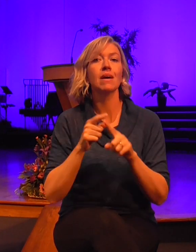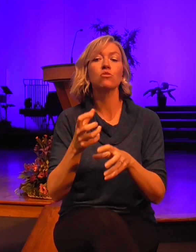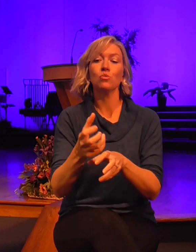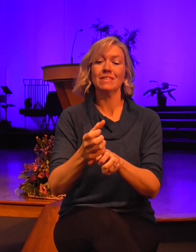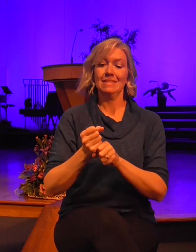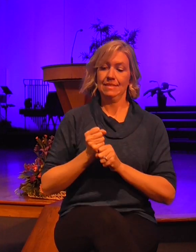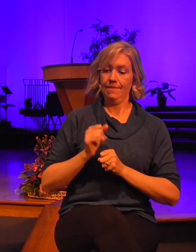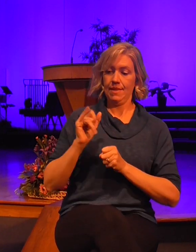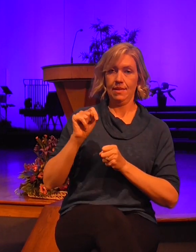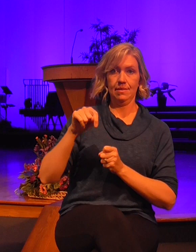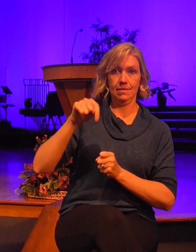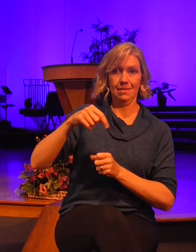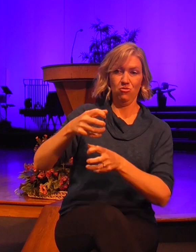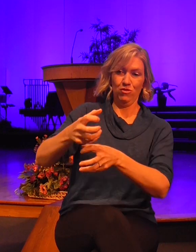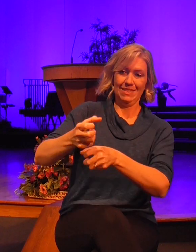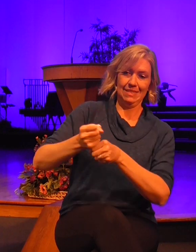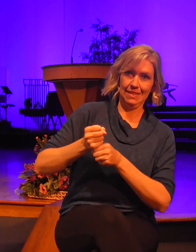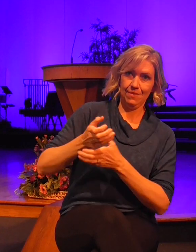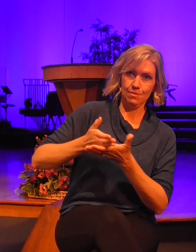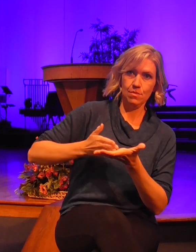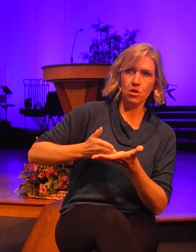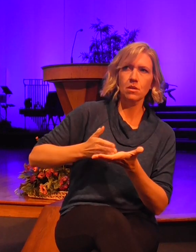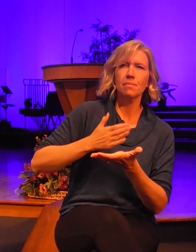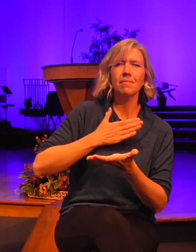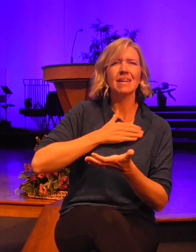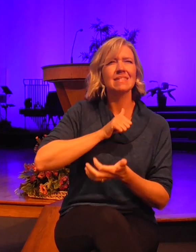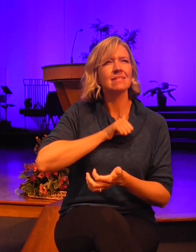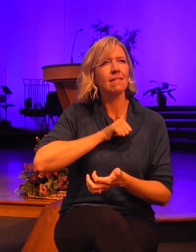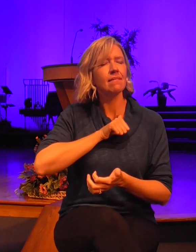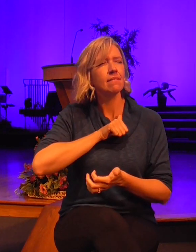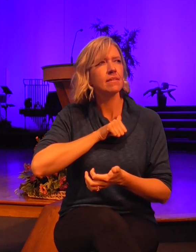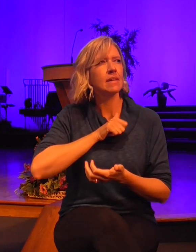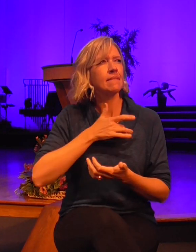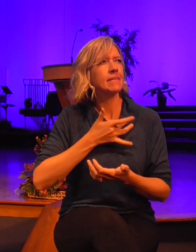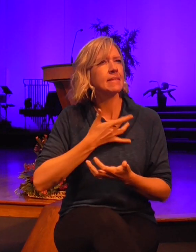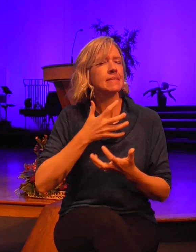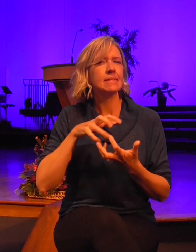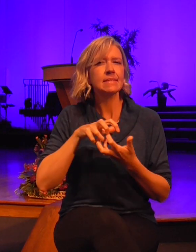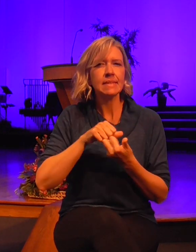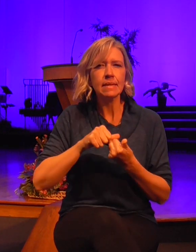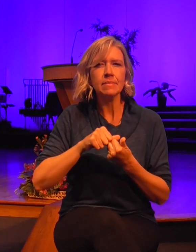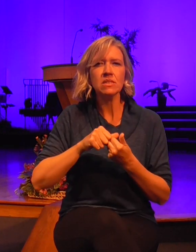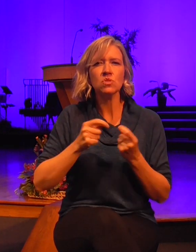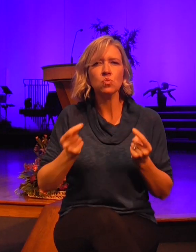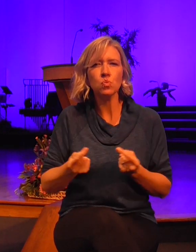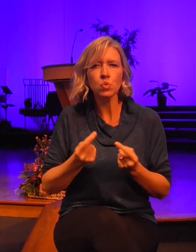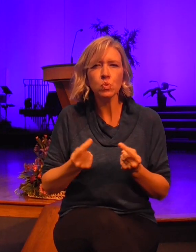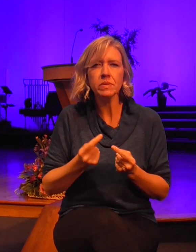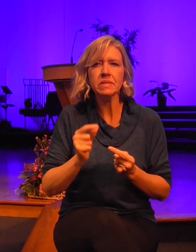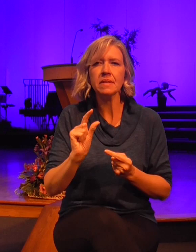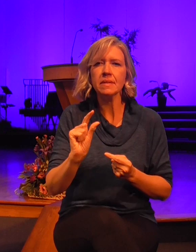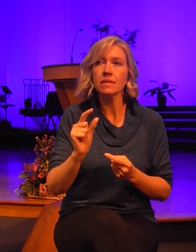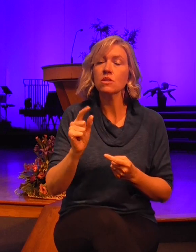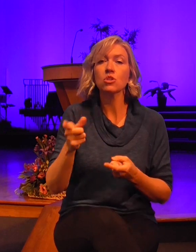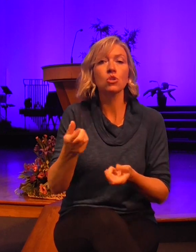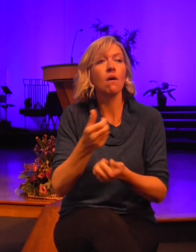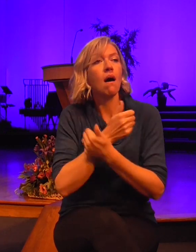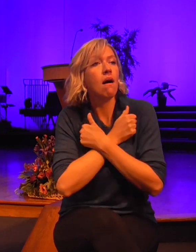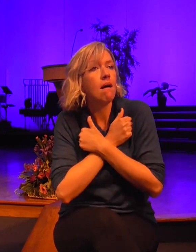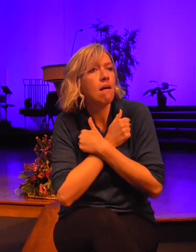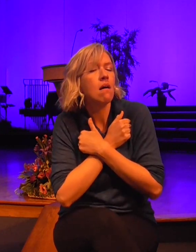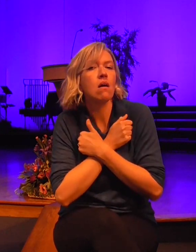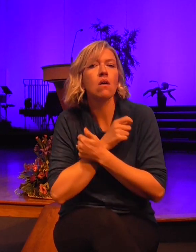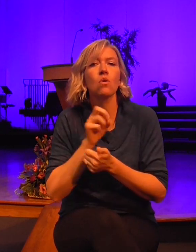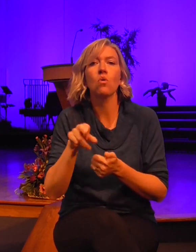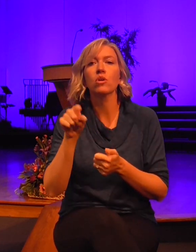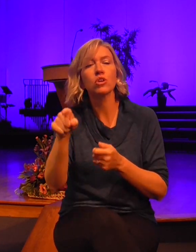it, there's part of my self-image that remains kind of damaged and wounded. So even though you're giving me a hug or saying